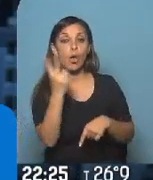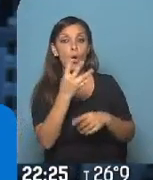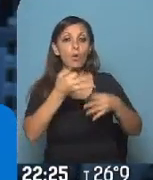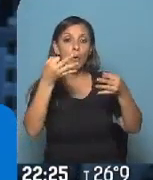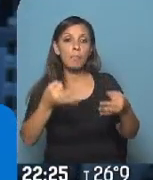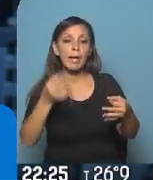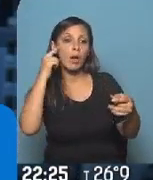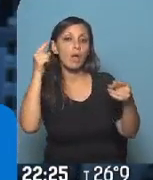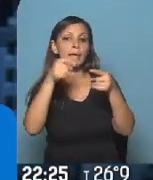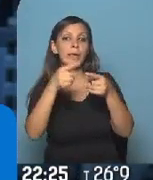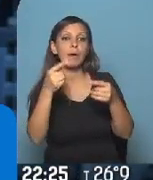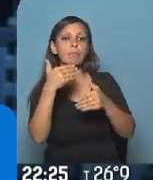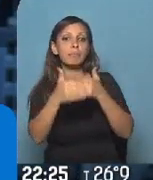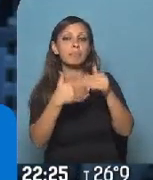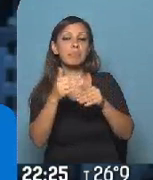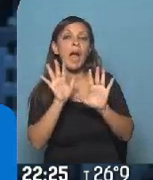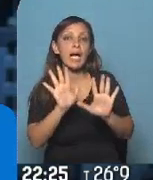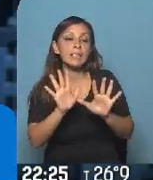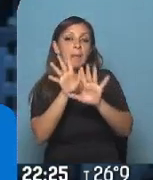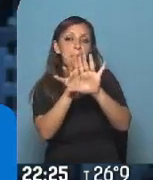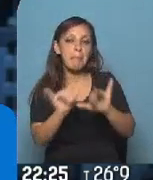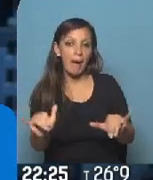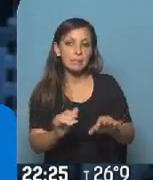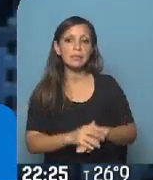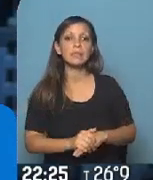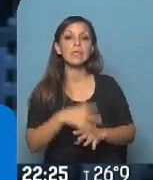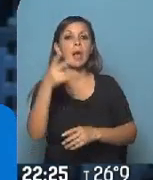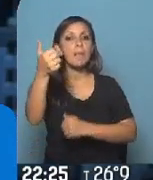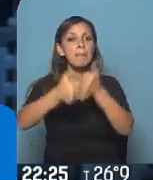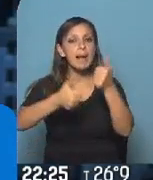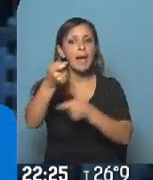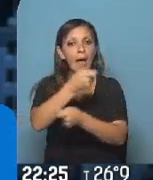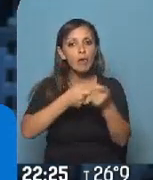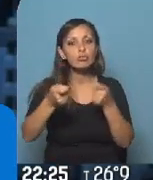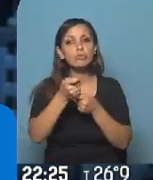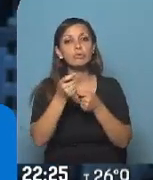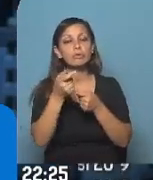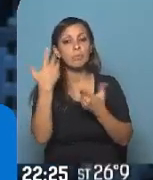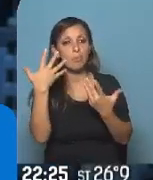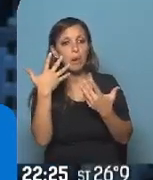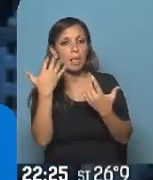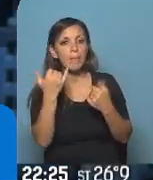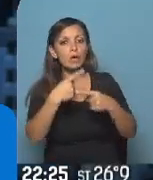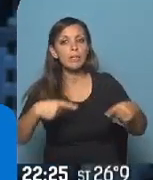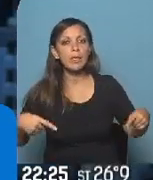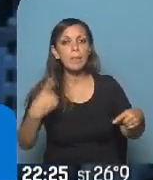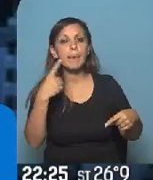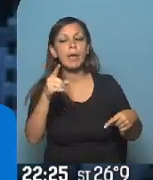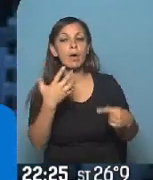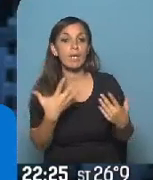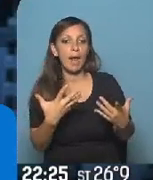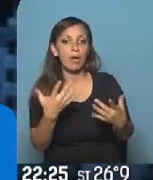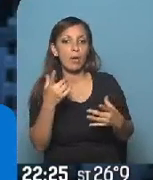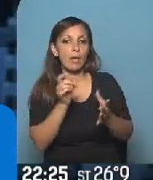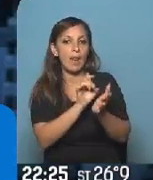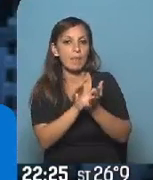up to expectations in the sense that we got a ceasefire, markets can be reasonably happy. It hasn't obviously removed all of the problems,